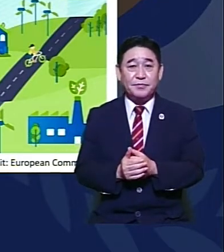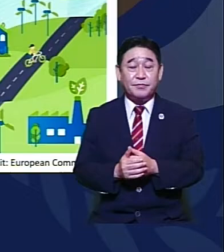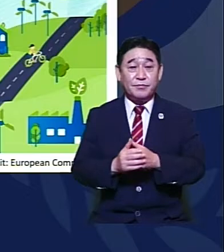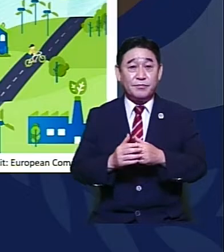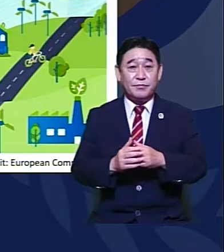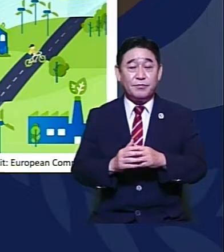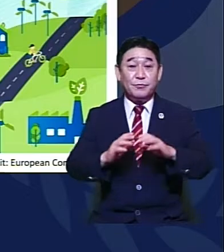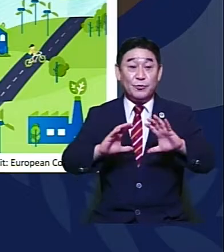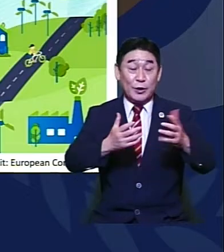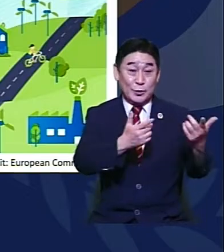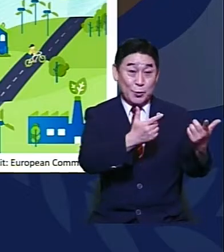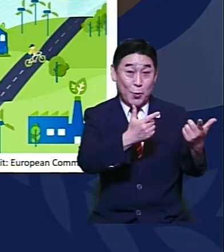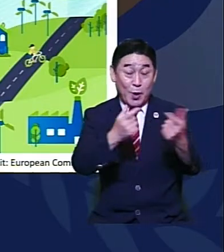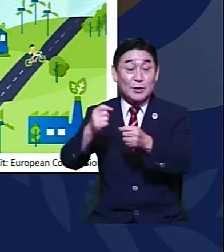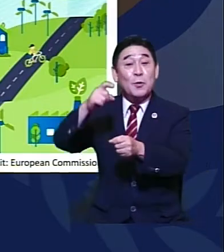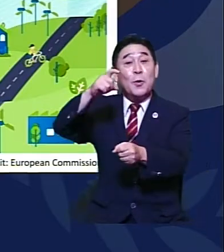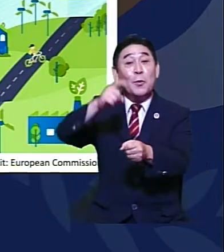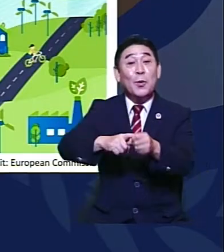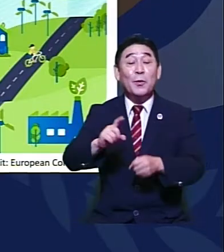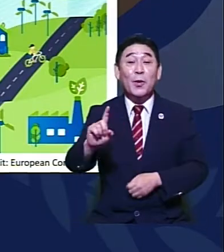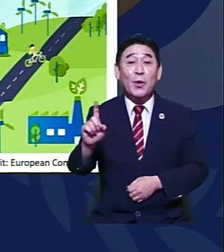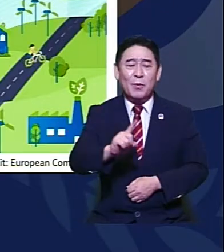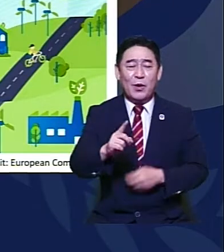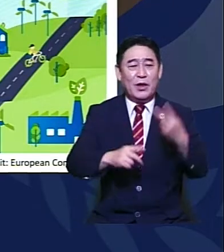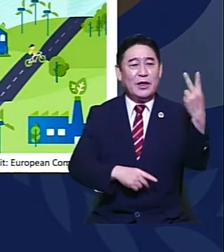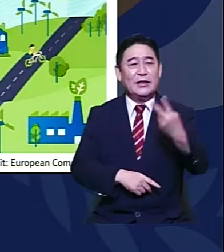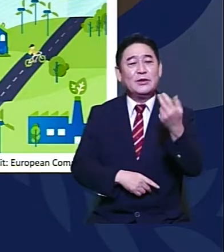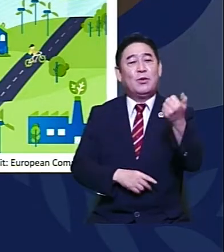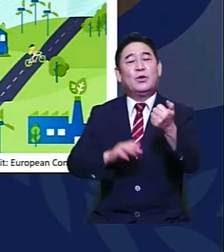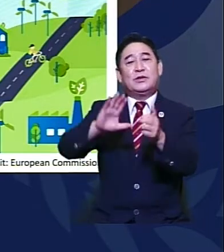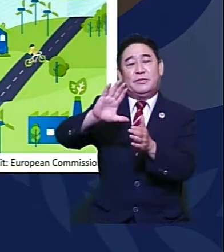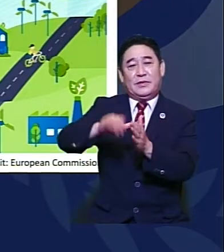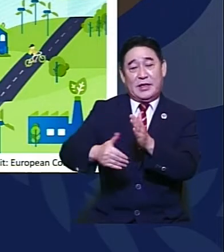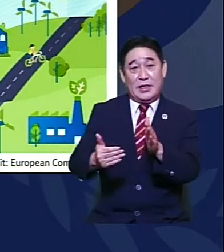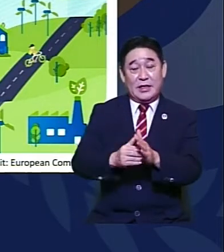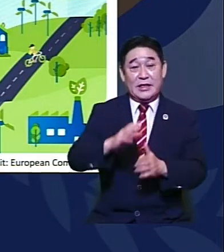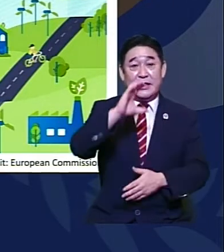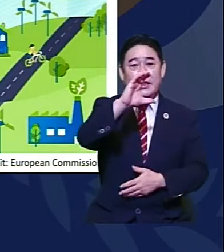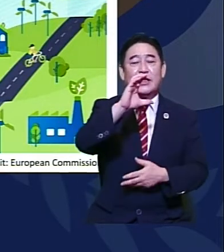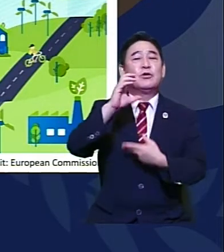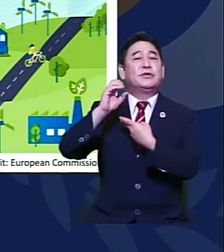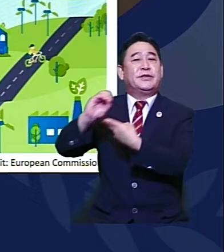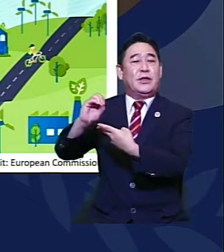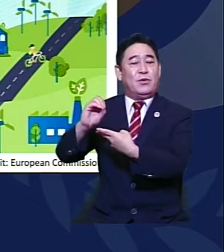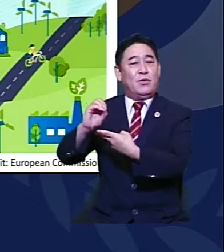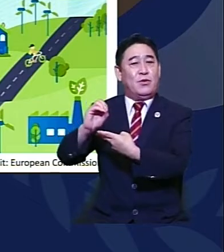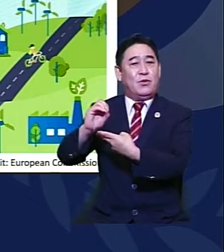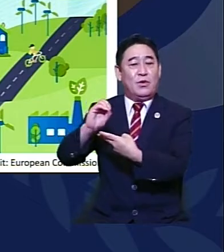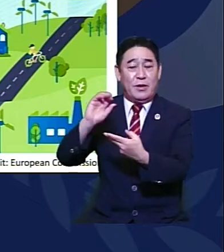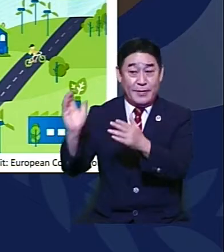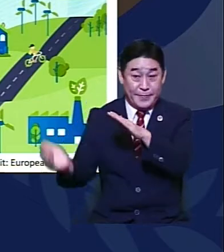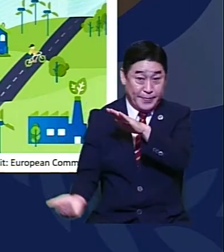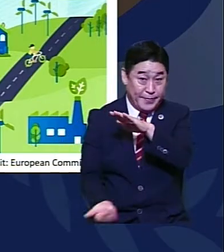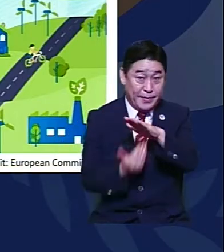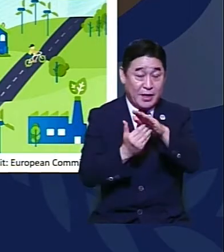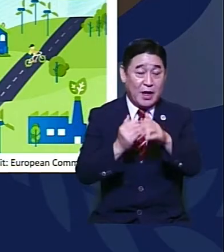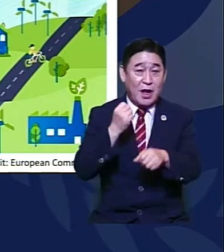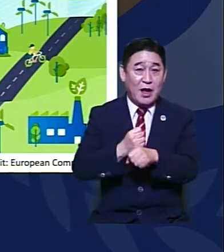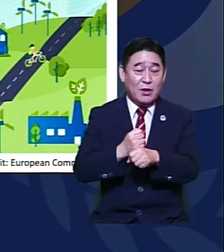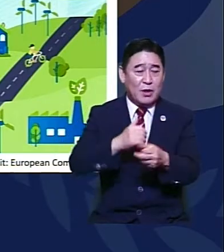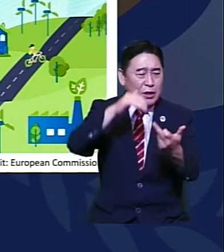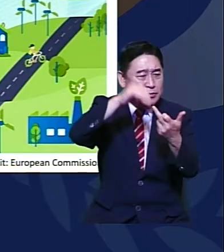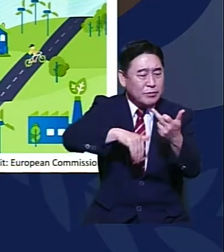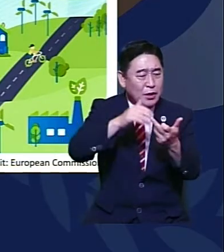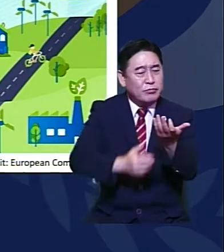achieving 2050 carbon zero and rapid energy transition from fossil fuel to